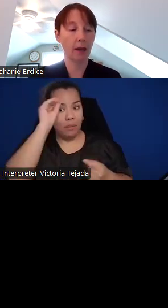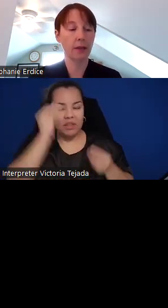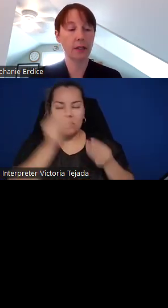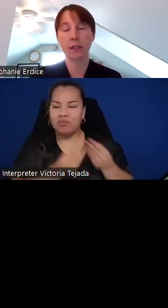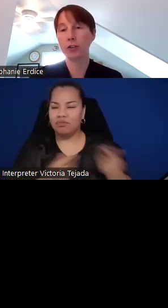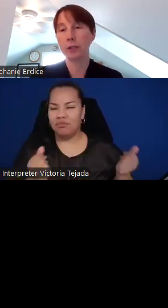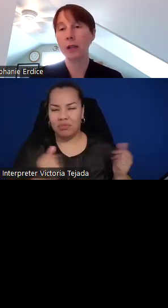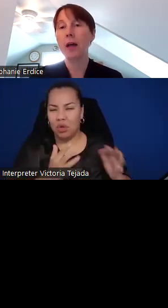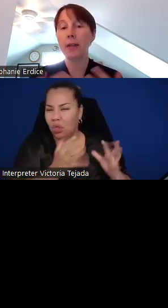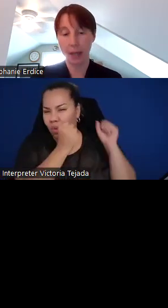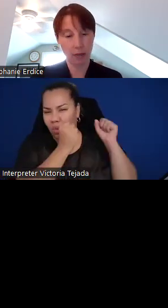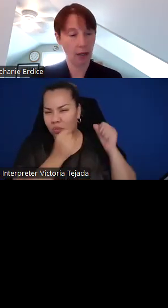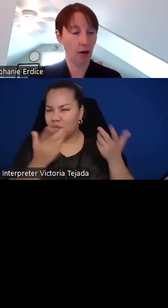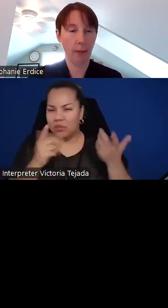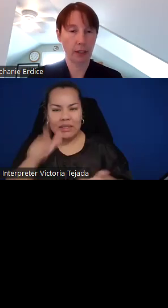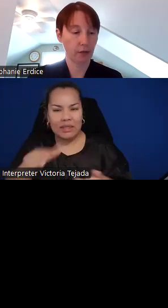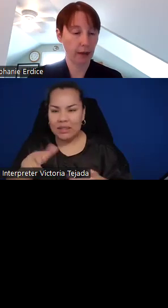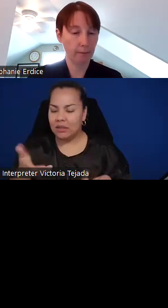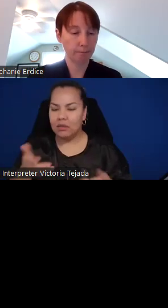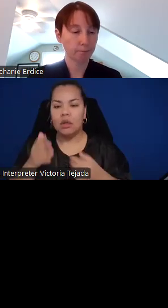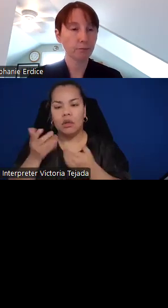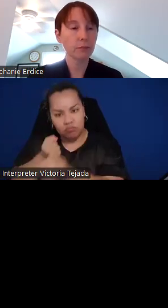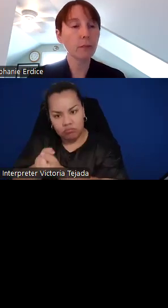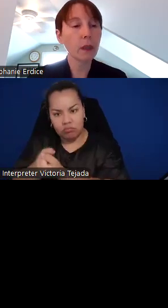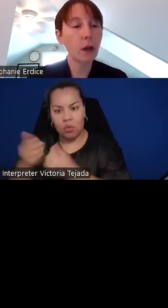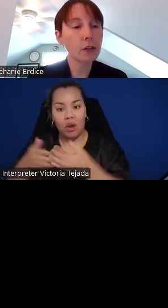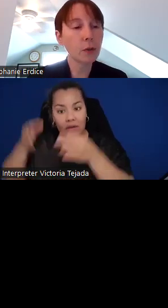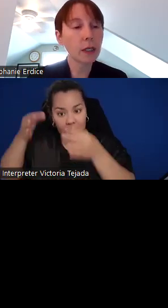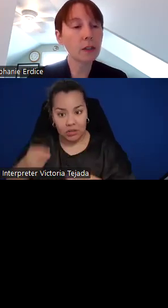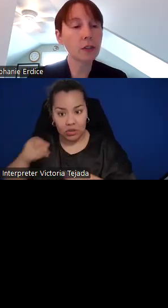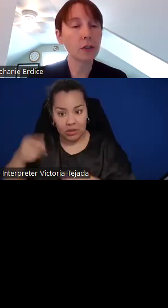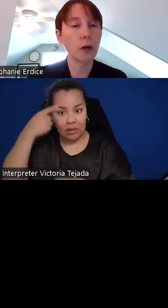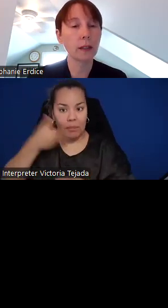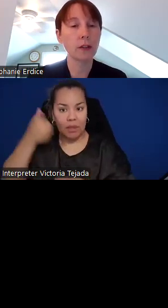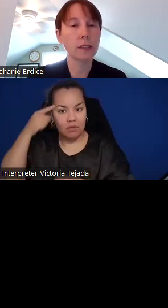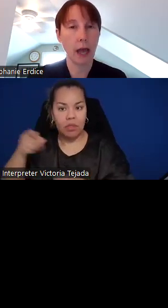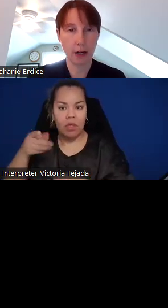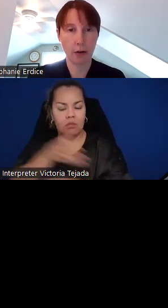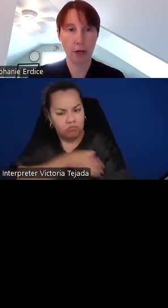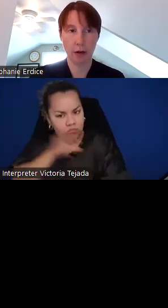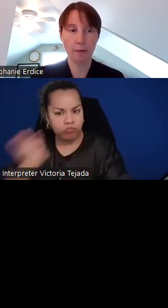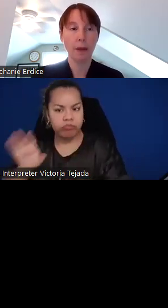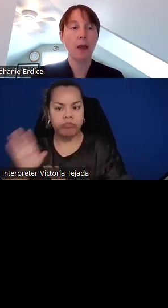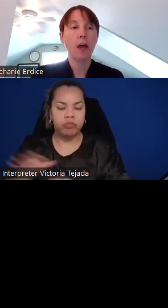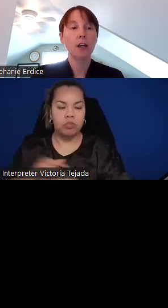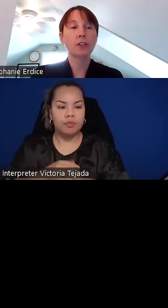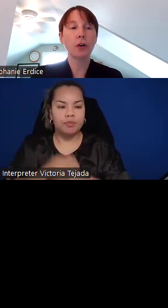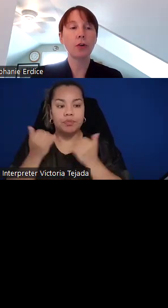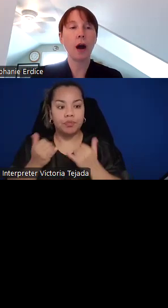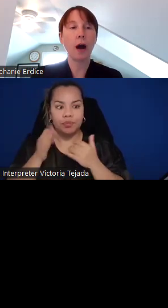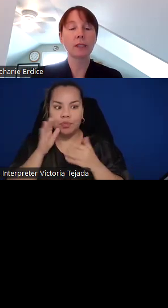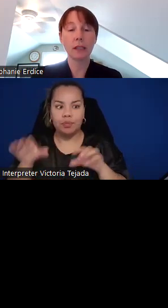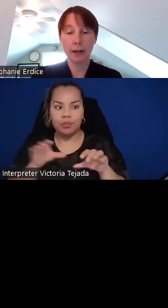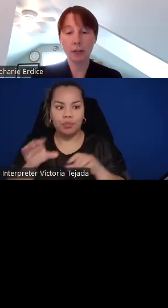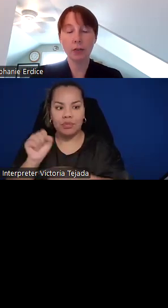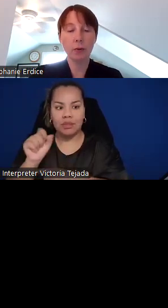in making the decisions that they think are best for them. So we're going to do a little Slido here.